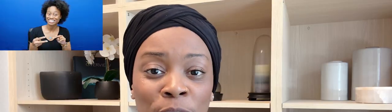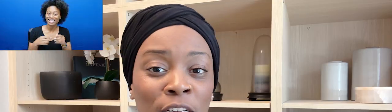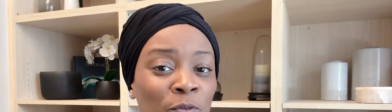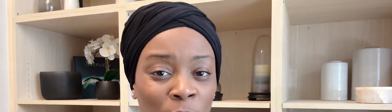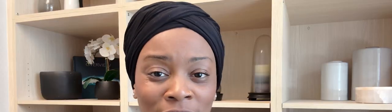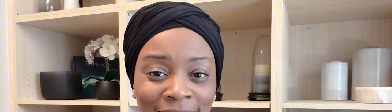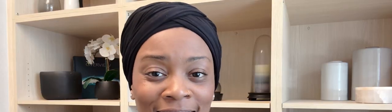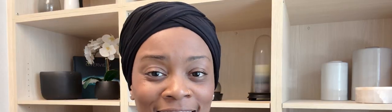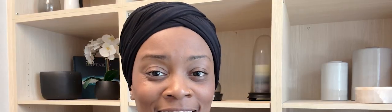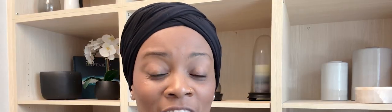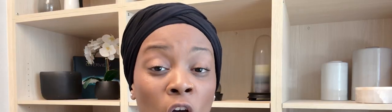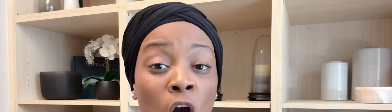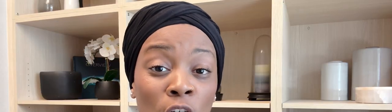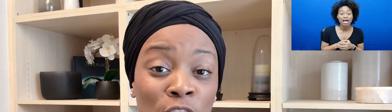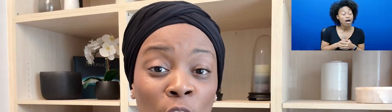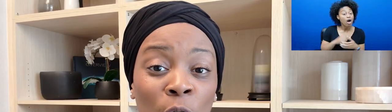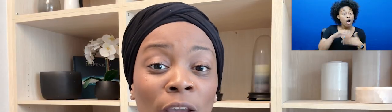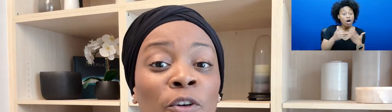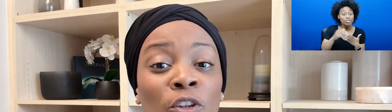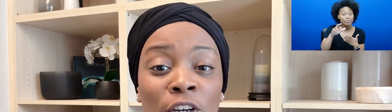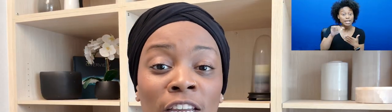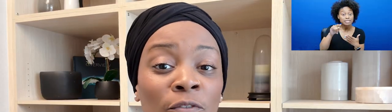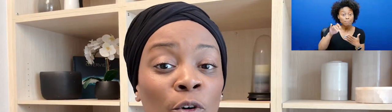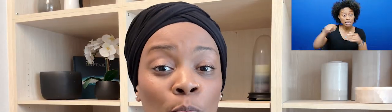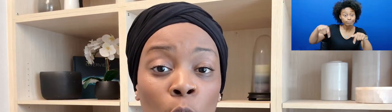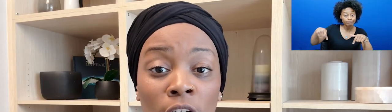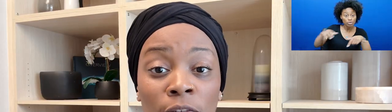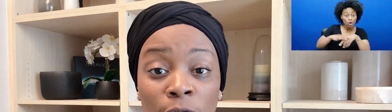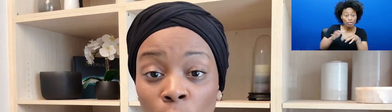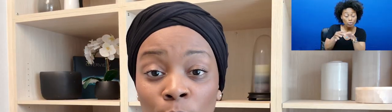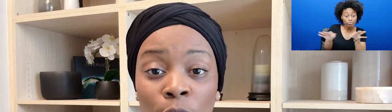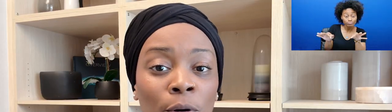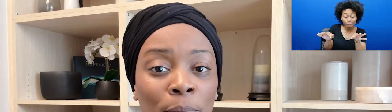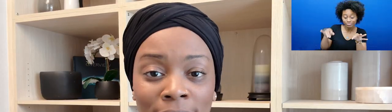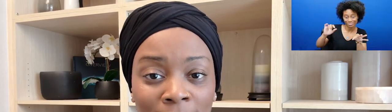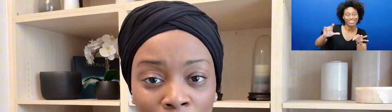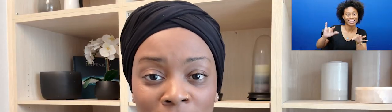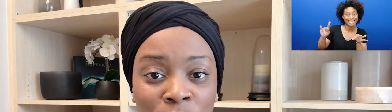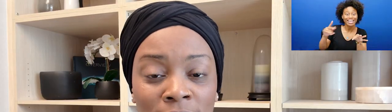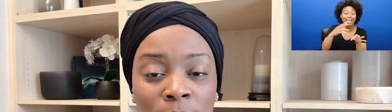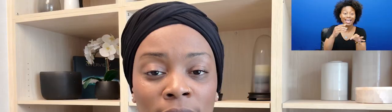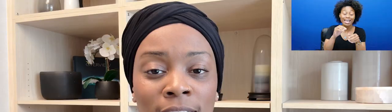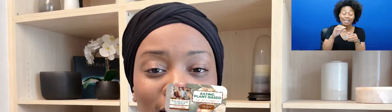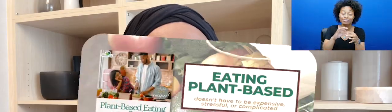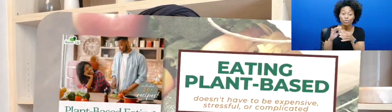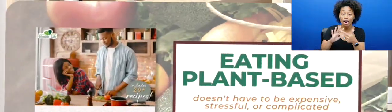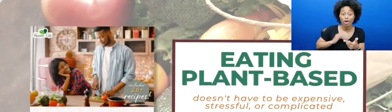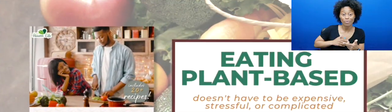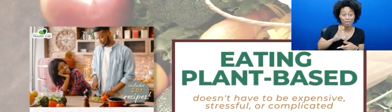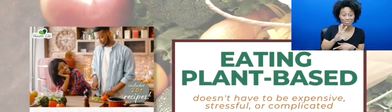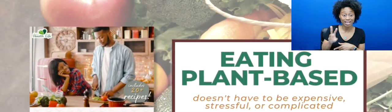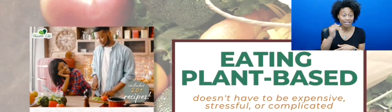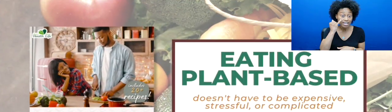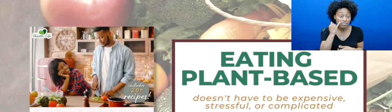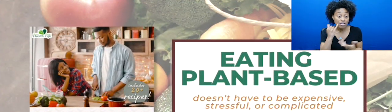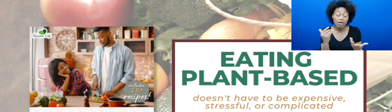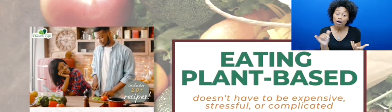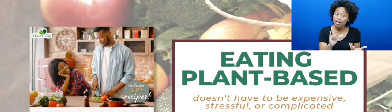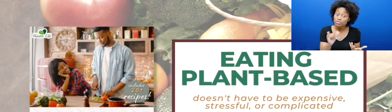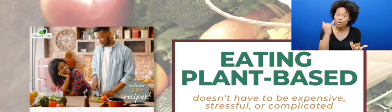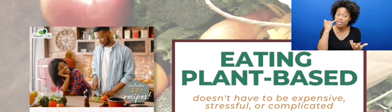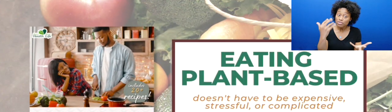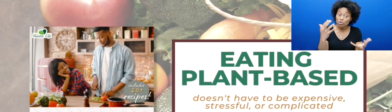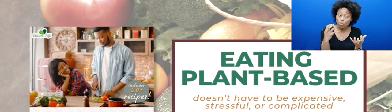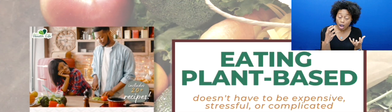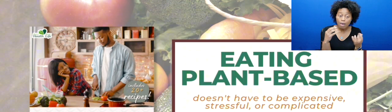the description for the link. Also, if you're looking for more affordable plant-based recipes, download our plant-based eating